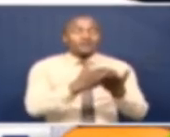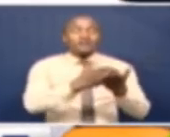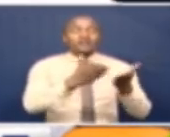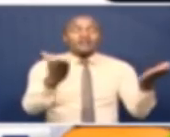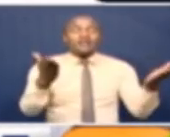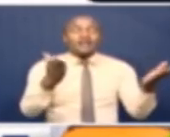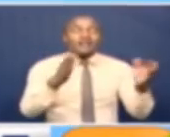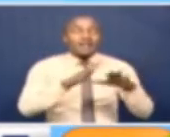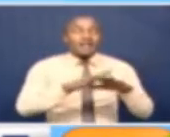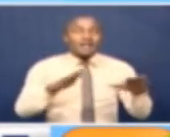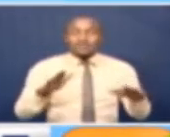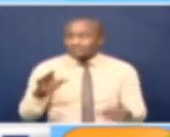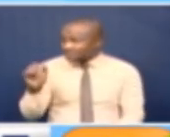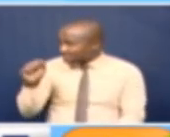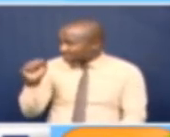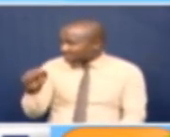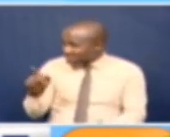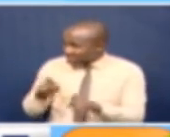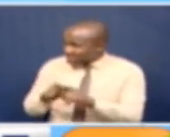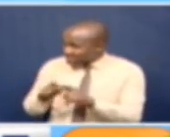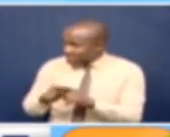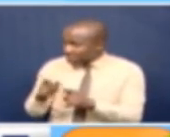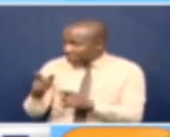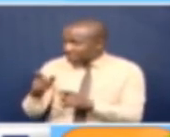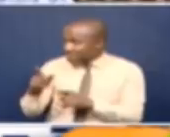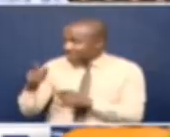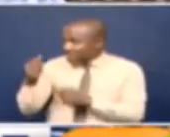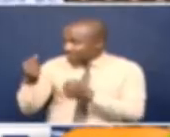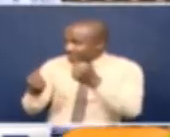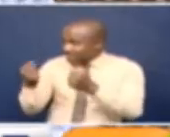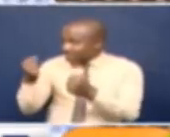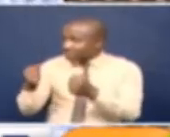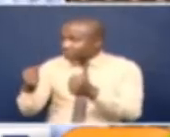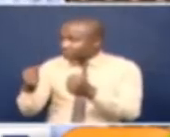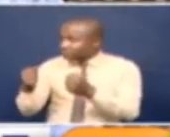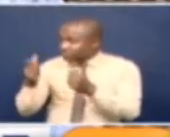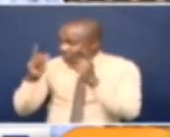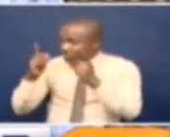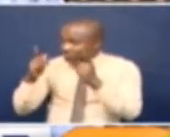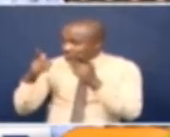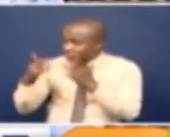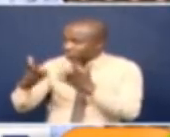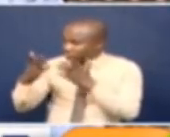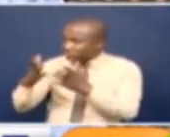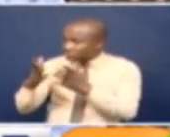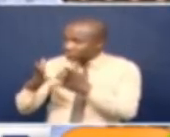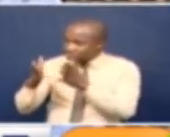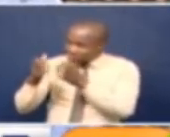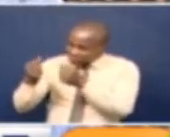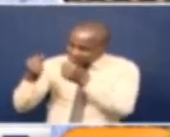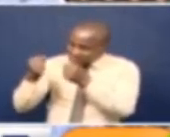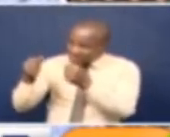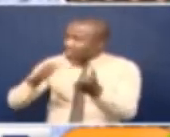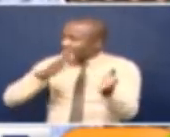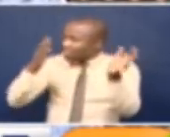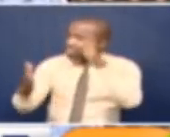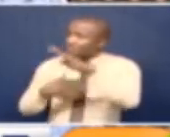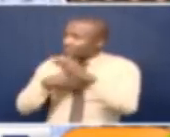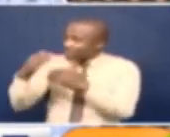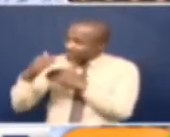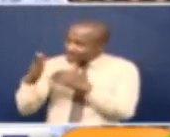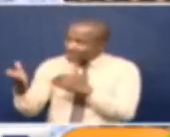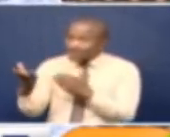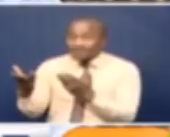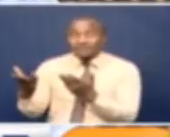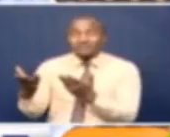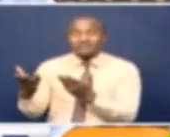like when a beer truck rolls over on the road and there's people around there, they're not going to stop and look at No, the but